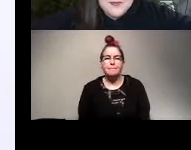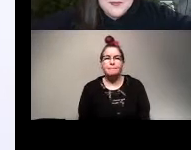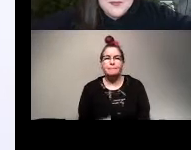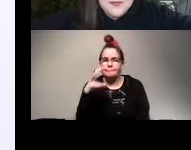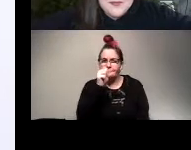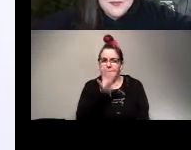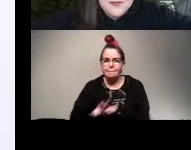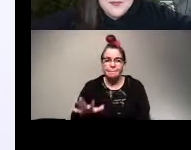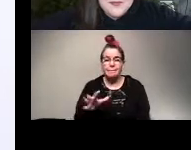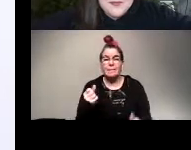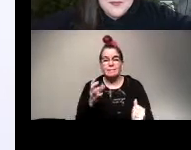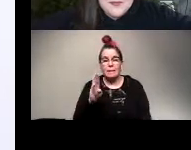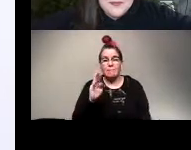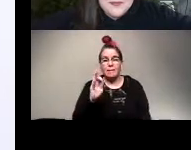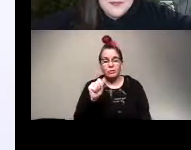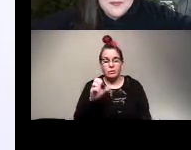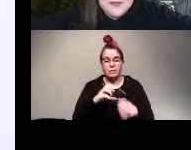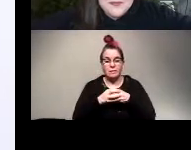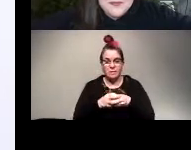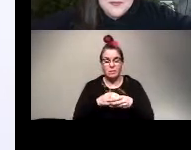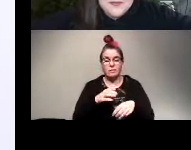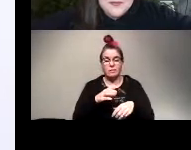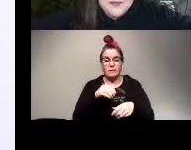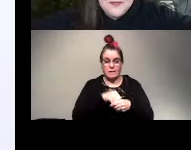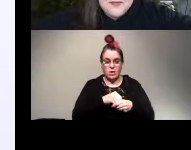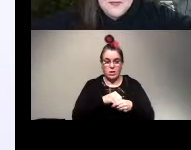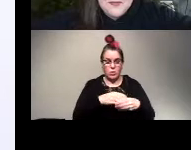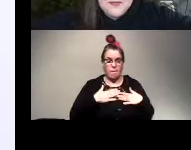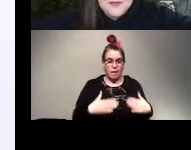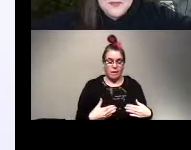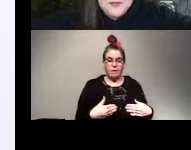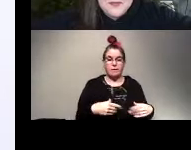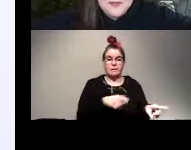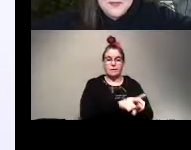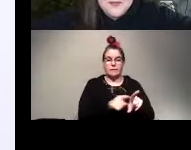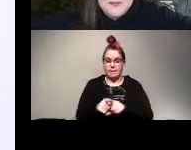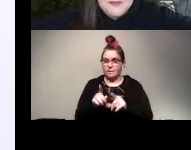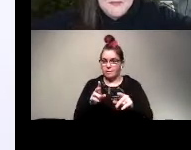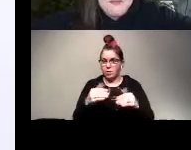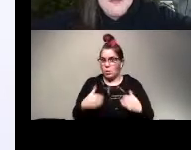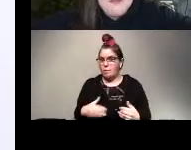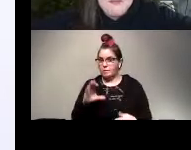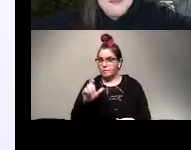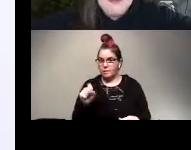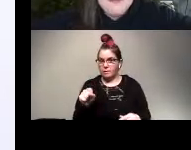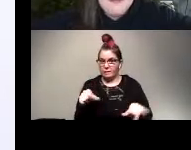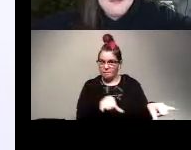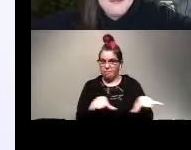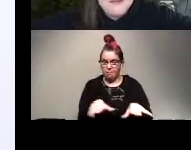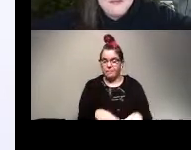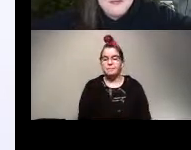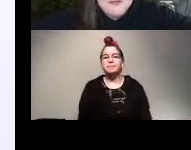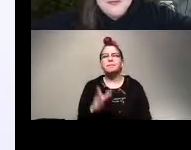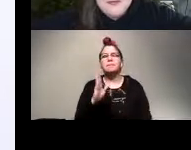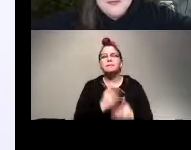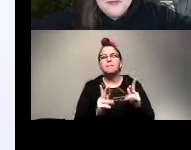as many bacterial cells on and in your body as there are human cells. There are some people who like to say that